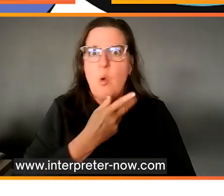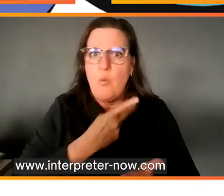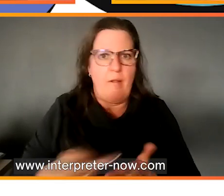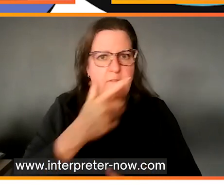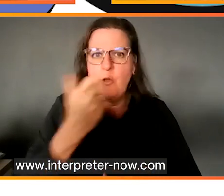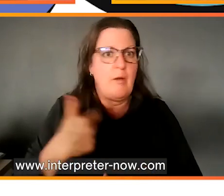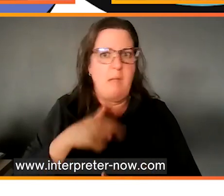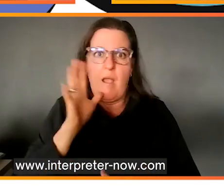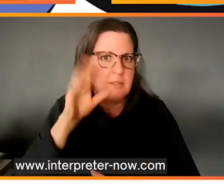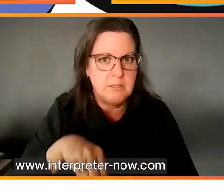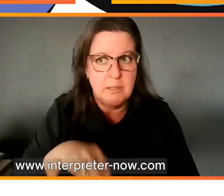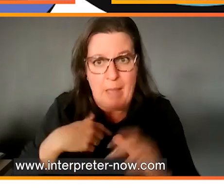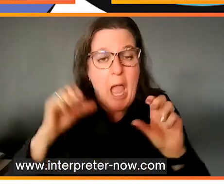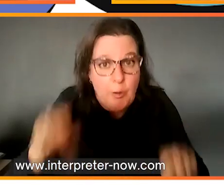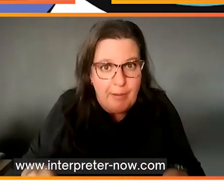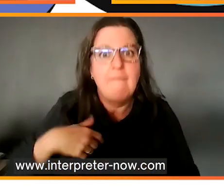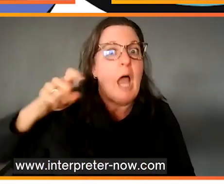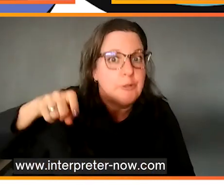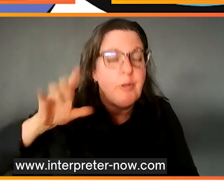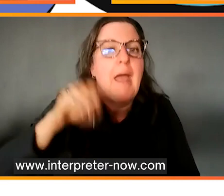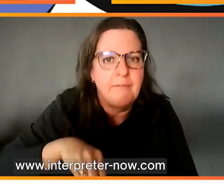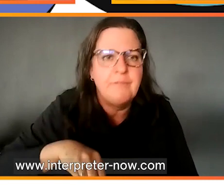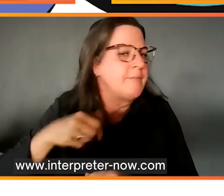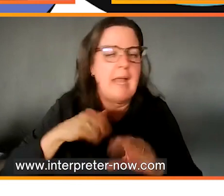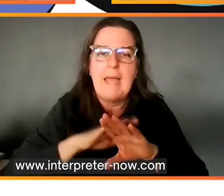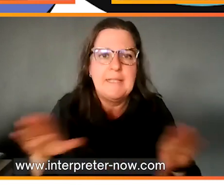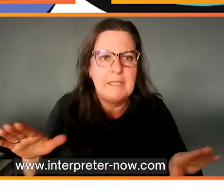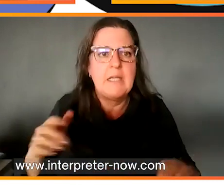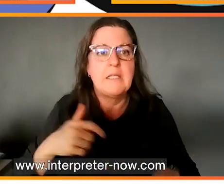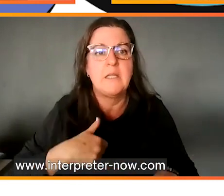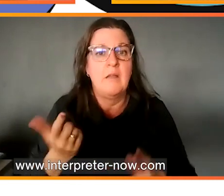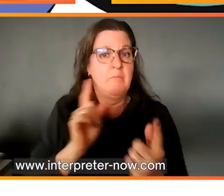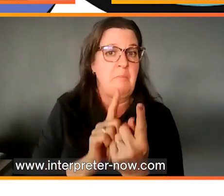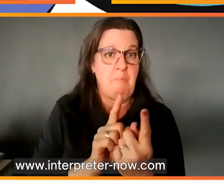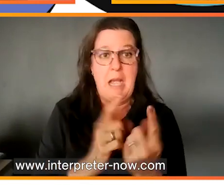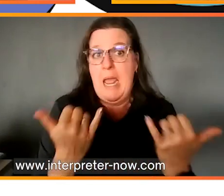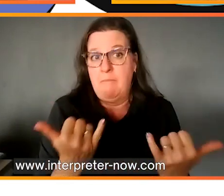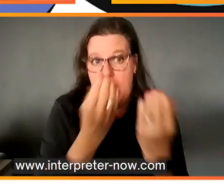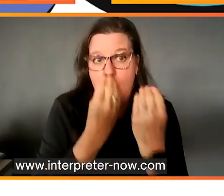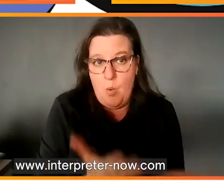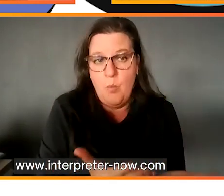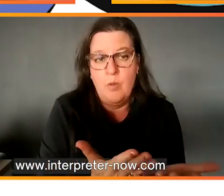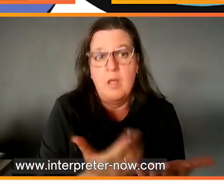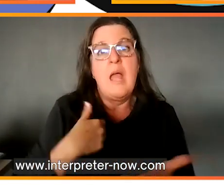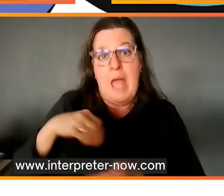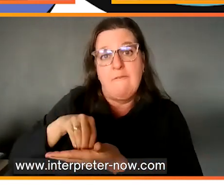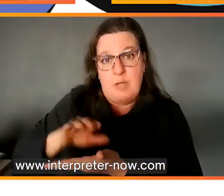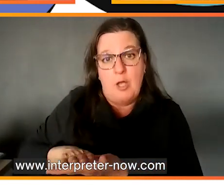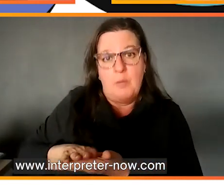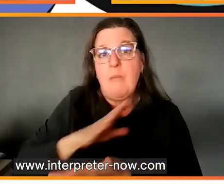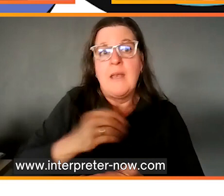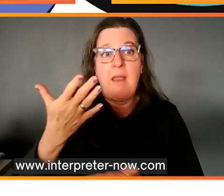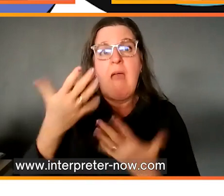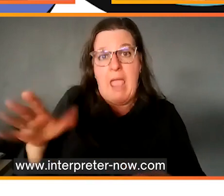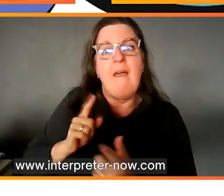didn't. But I'm coming to you now, and I want you to know I've documented and I've approached the bully. And so let's just see how